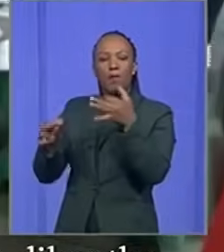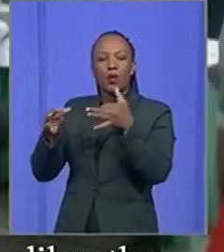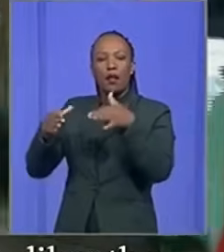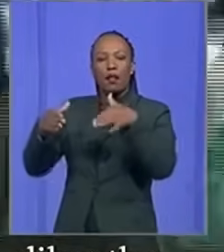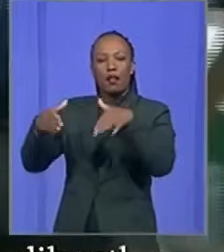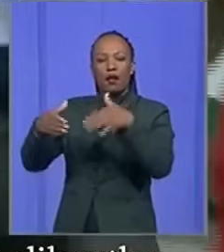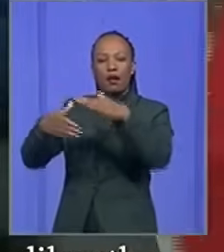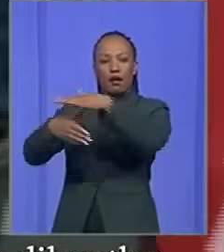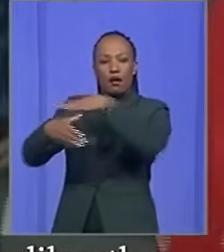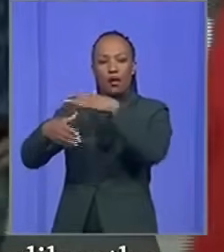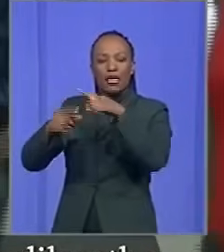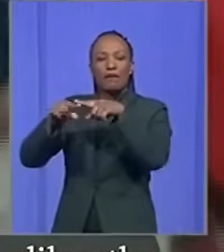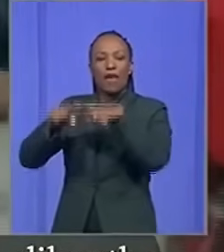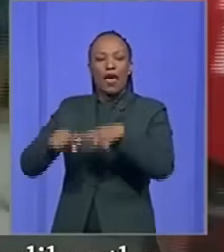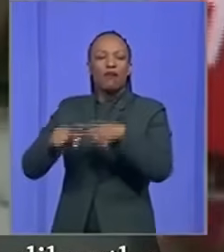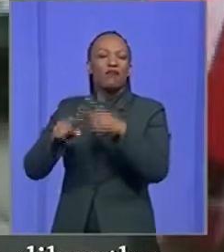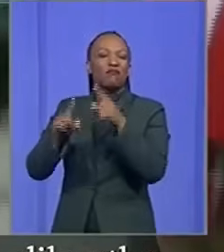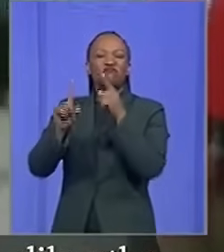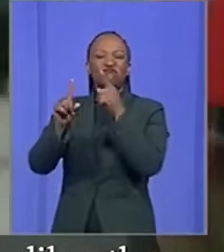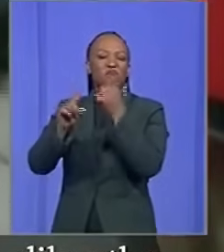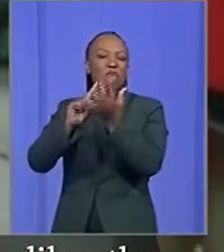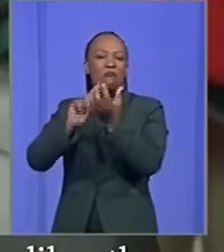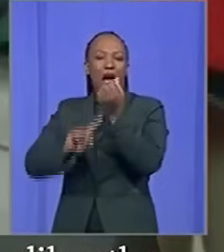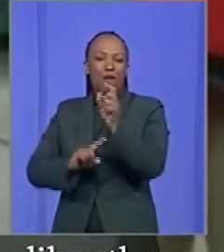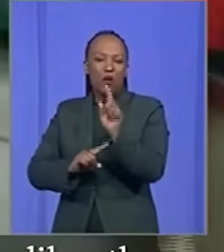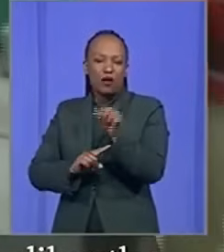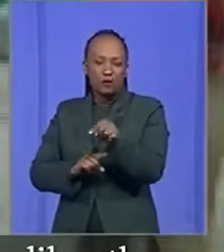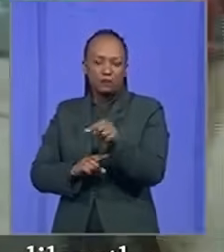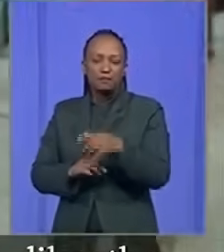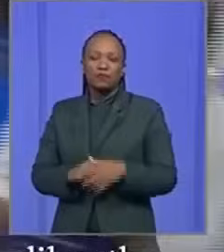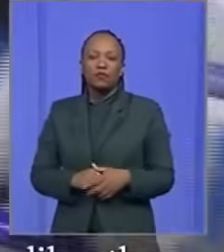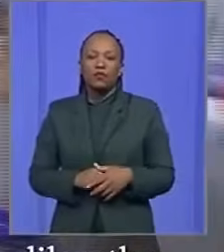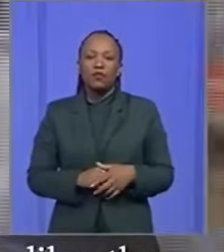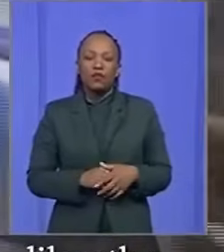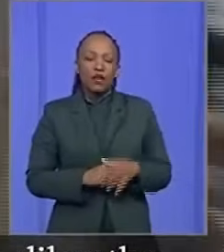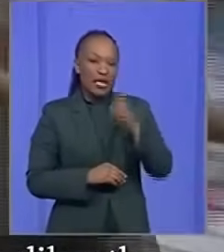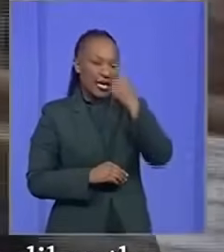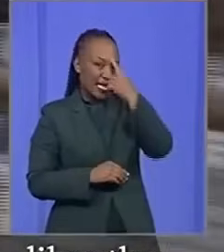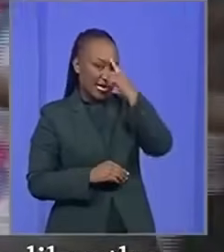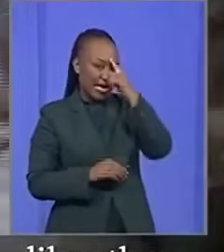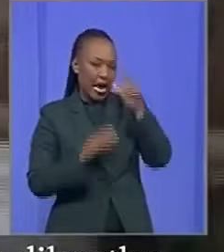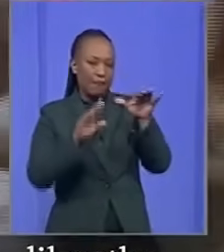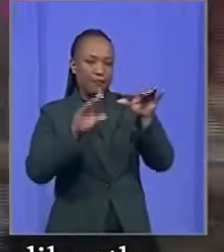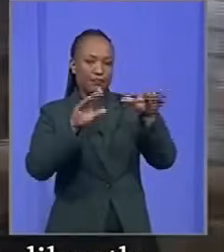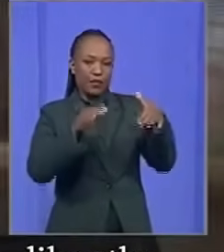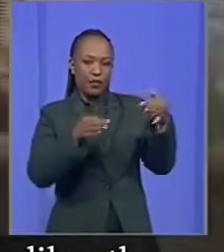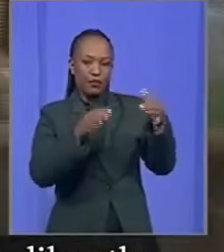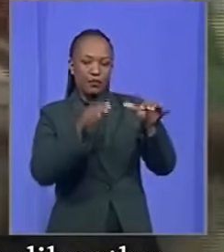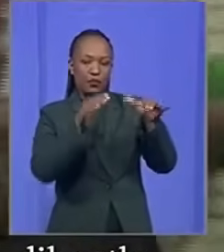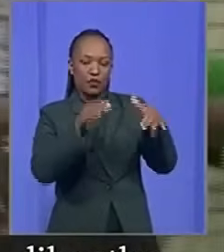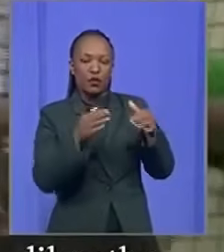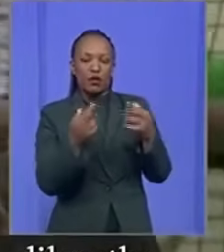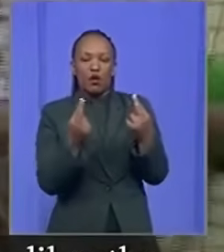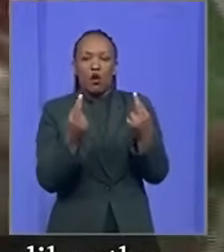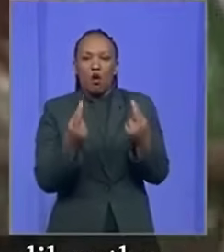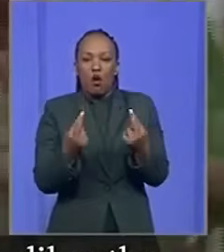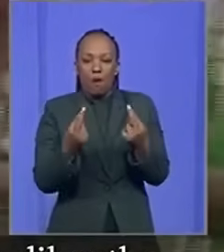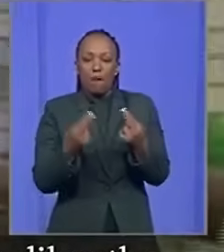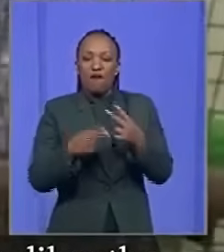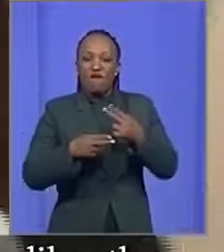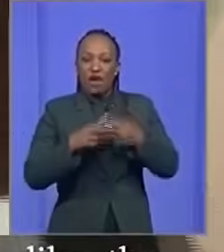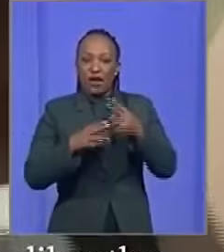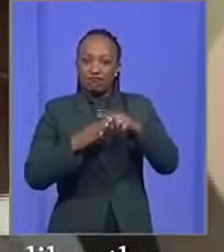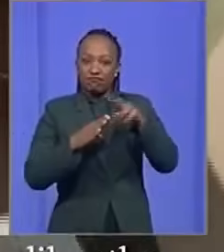political outcome. Lekgotla la taolo ya dikgetho la India le re le netefaditse hore sephetho se totobatsa se hlokwang